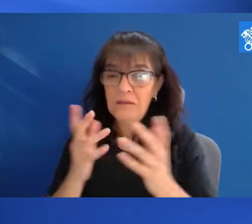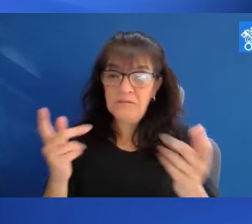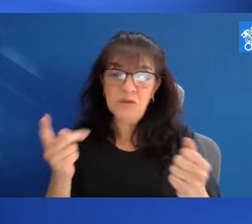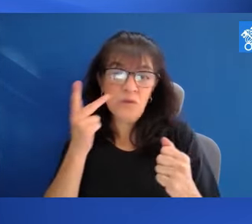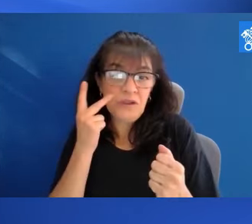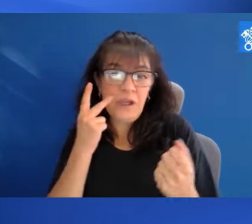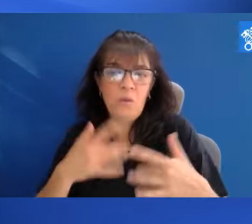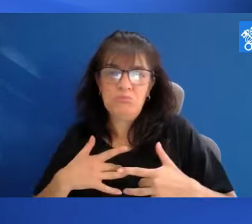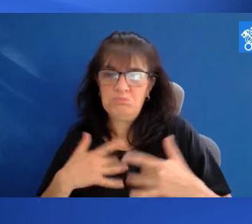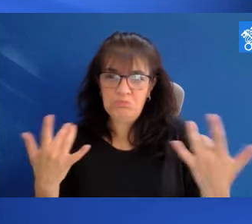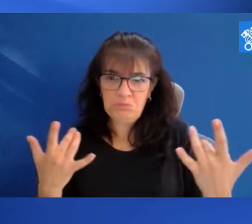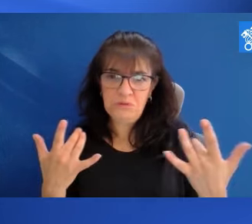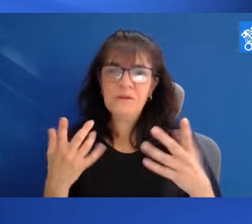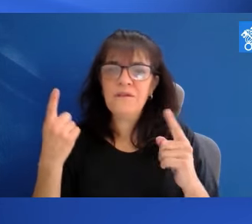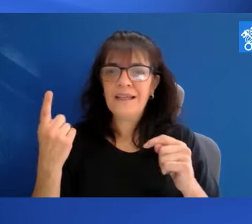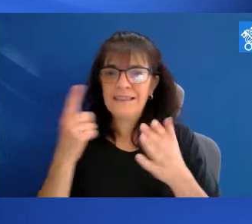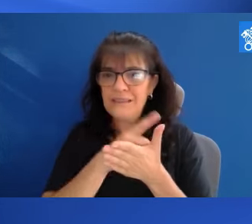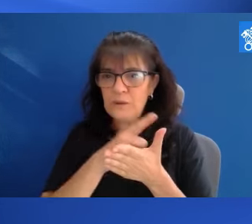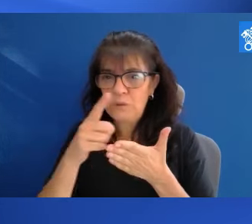appeal forthcoming this week.